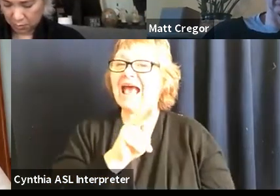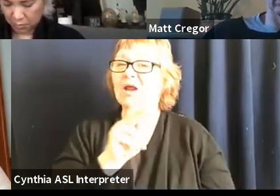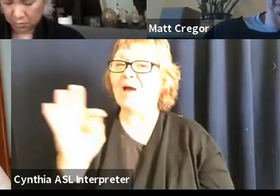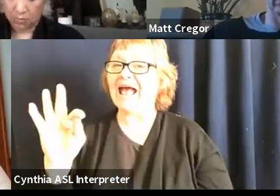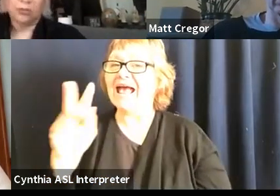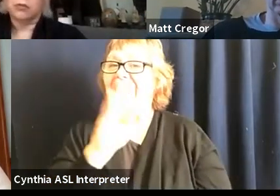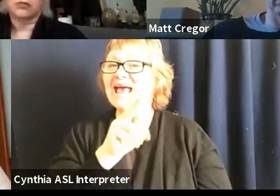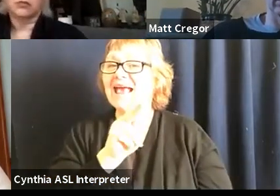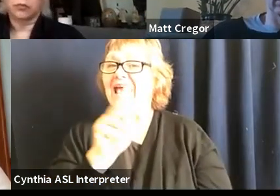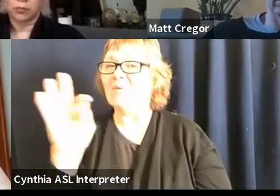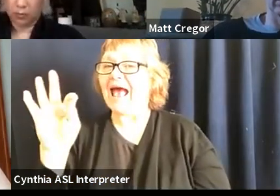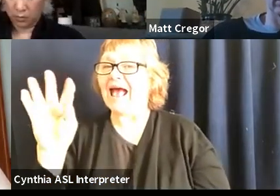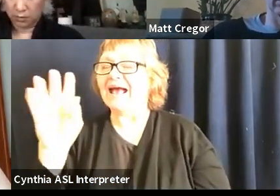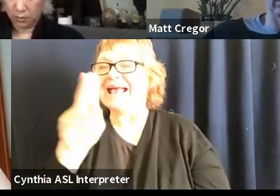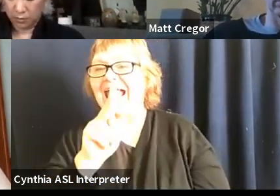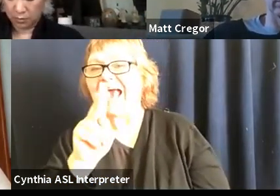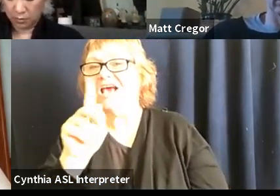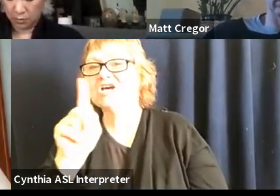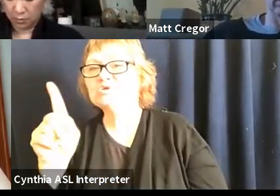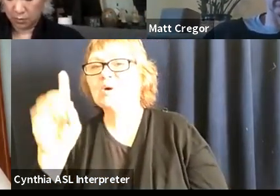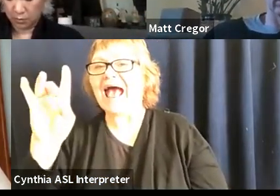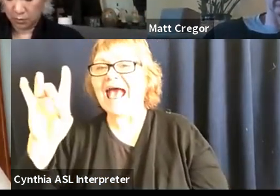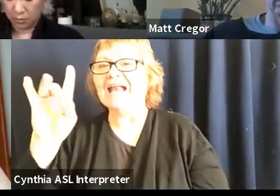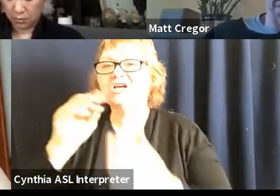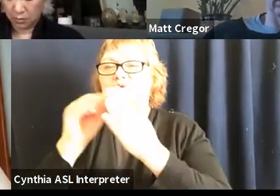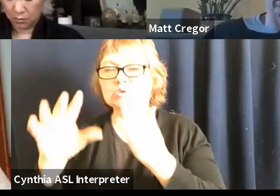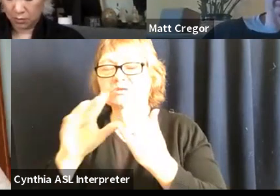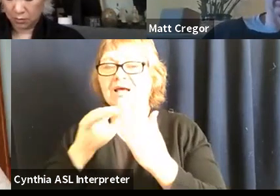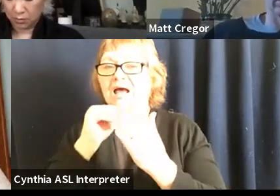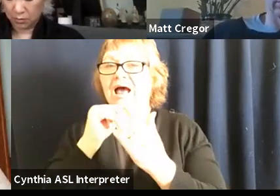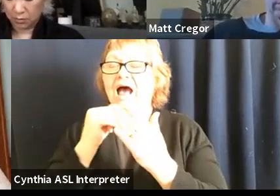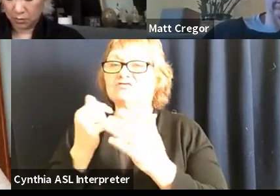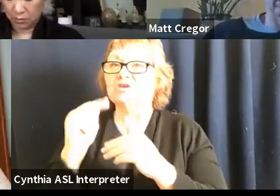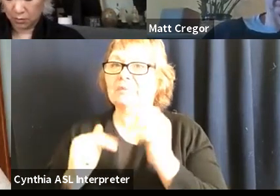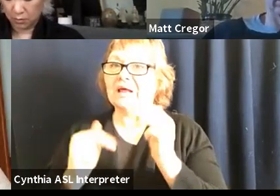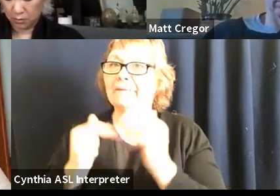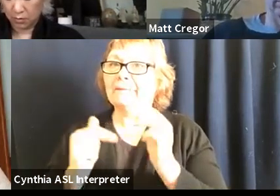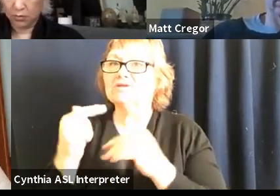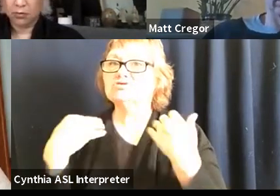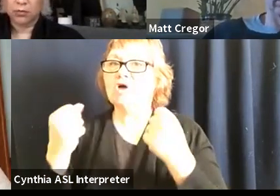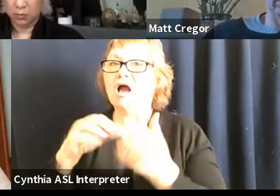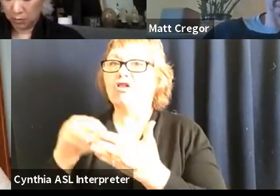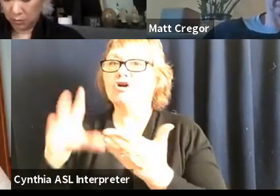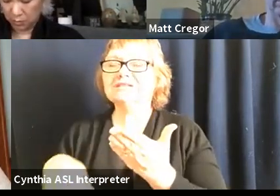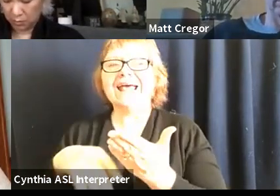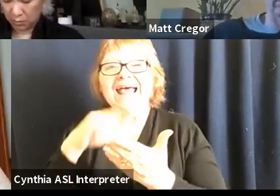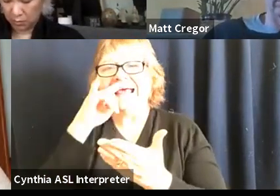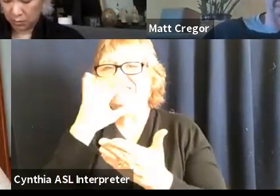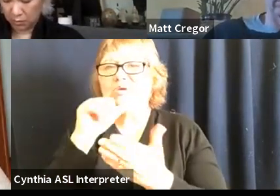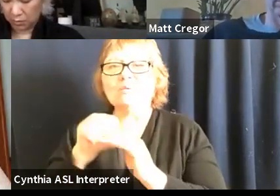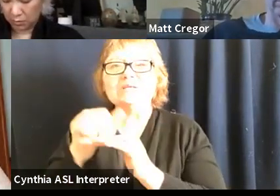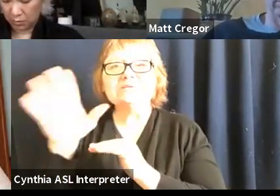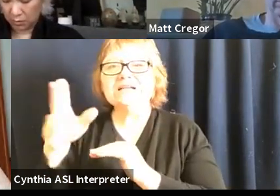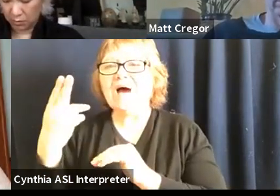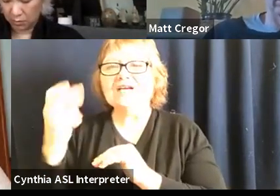to create a strong community of learners in their K-8 schools. And many parents do not wish to send their children to a high school